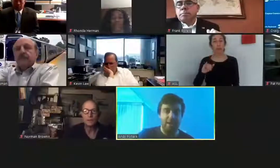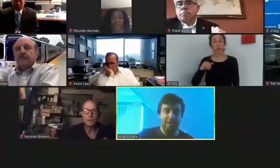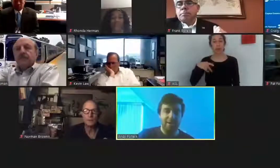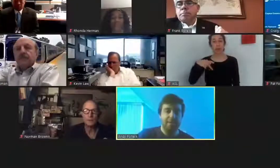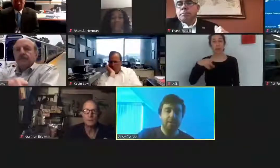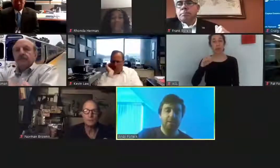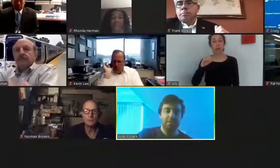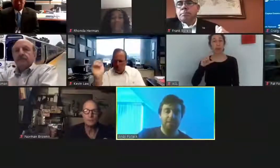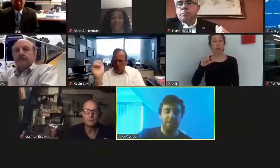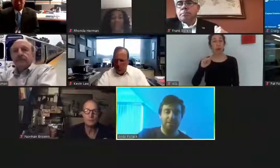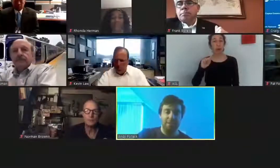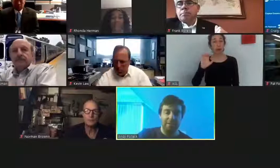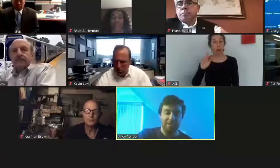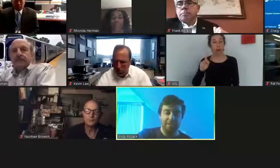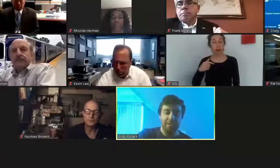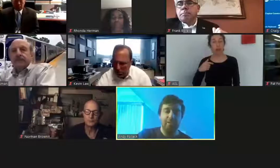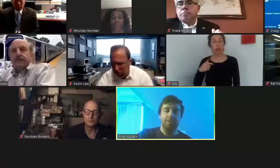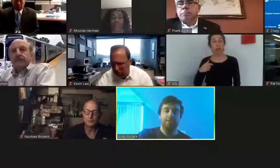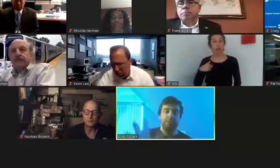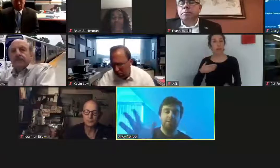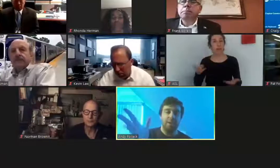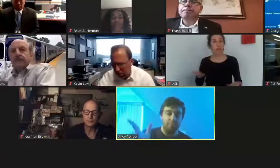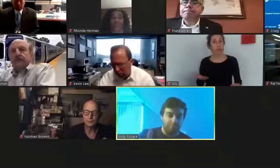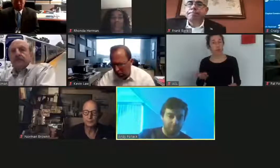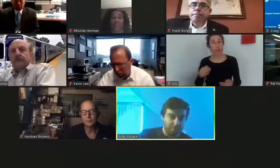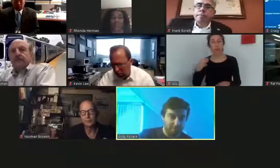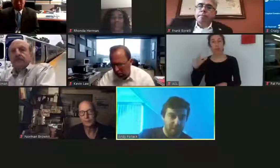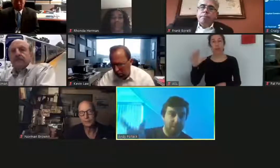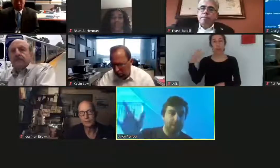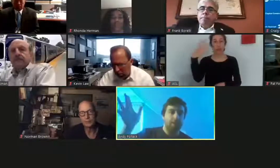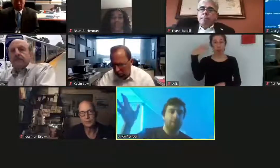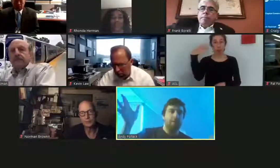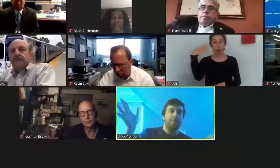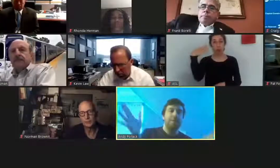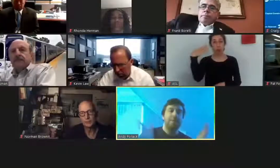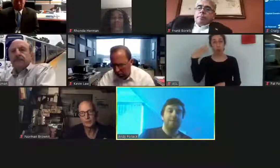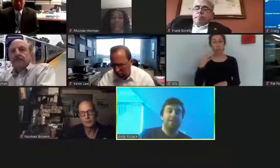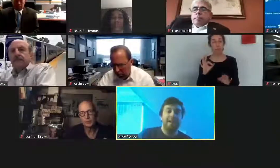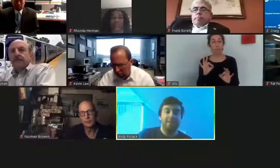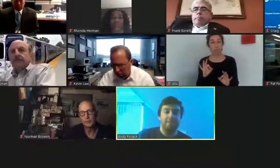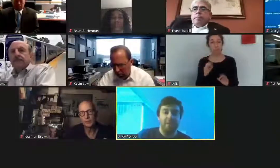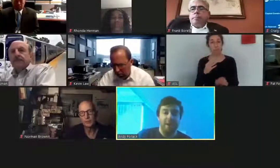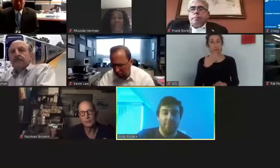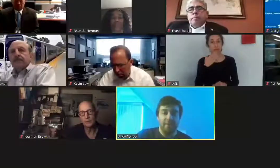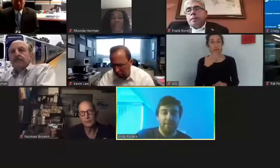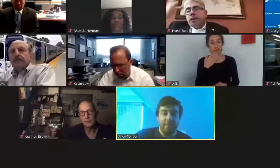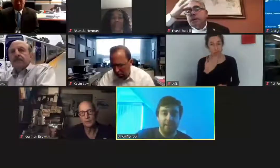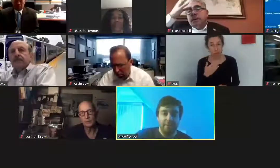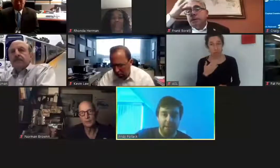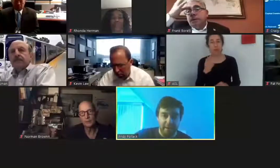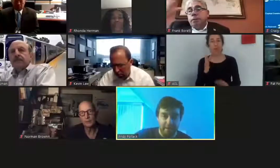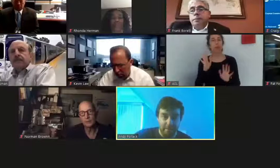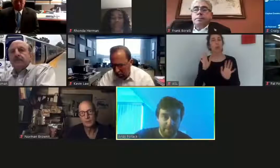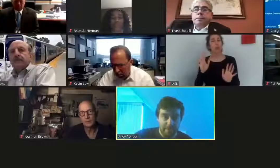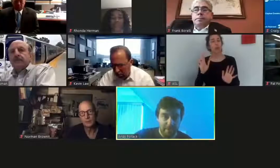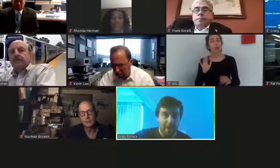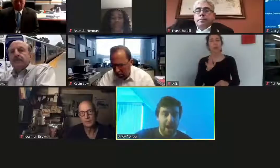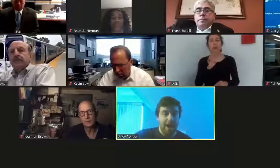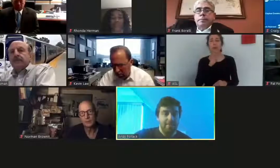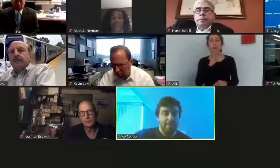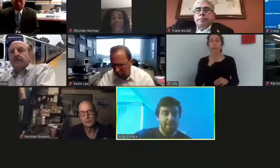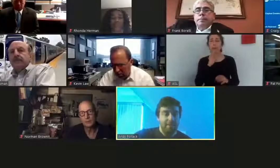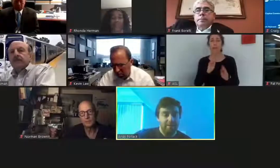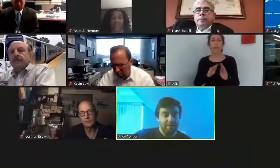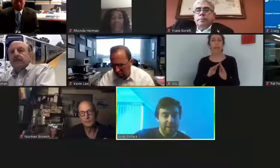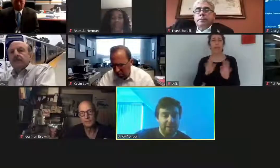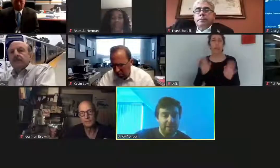camera on, so that's good. So, let me make things very clear here. I